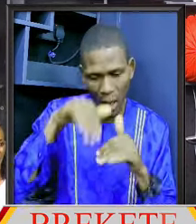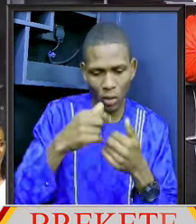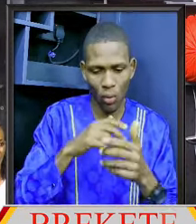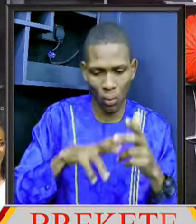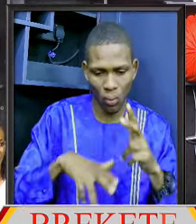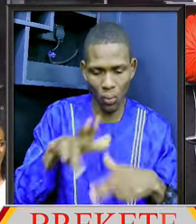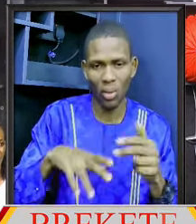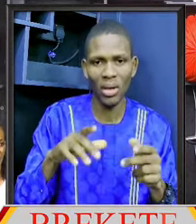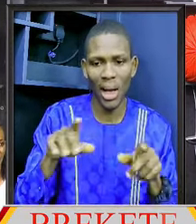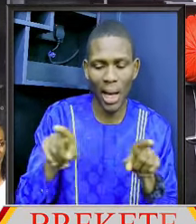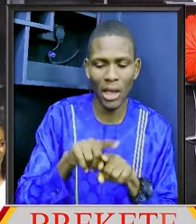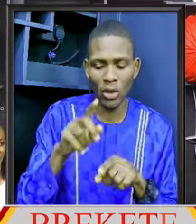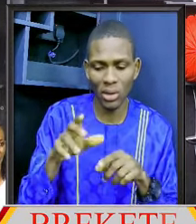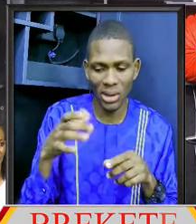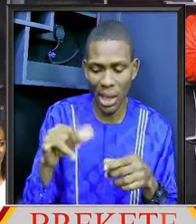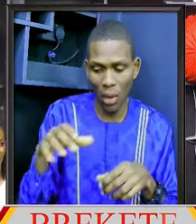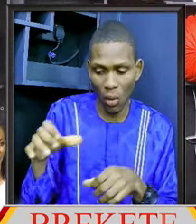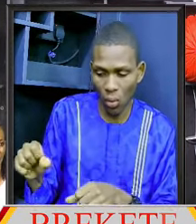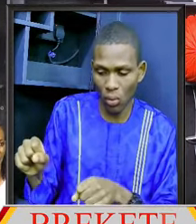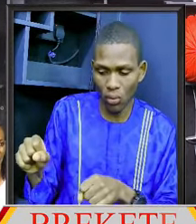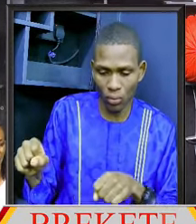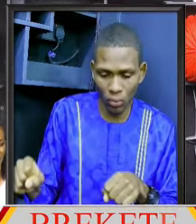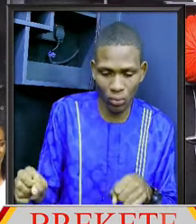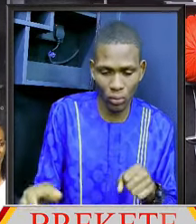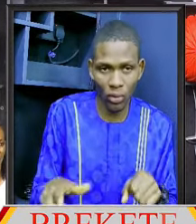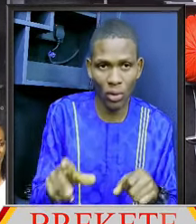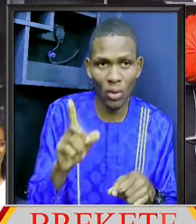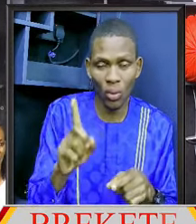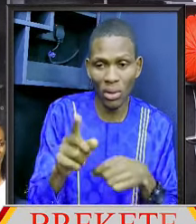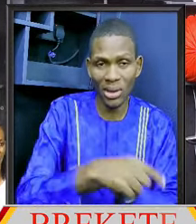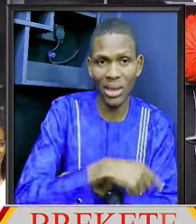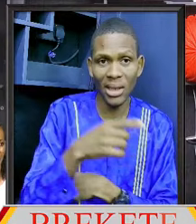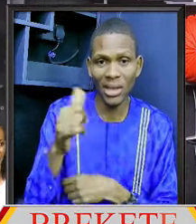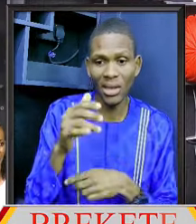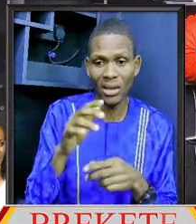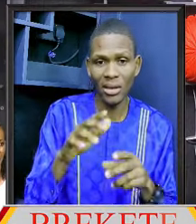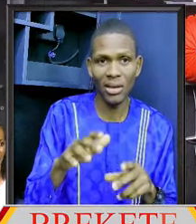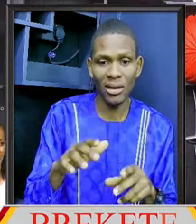the time where they hold you. Now the day where they leave you.